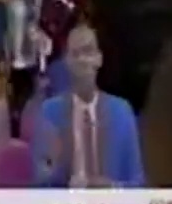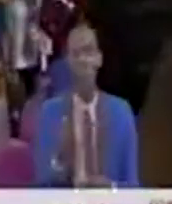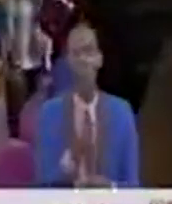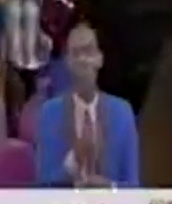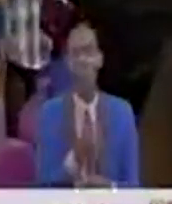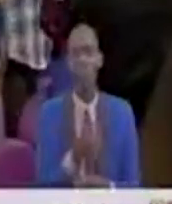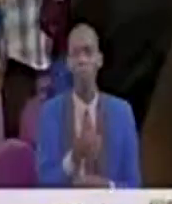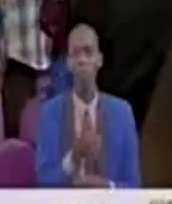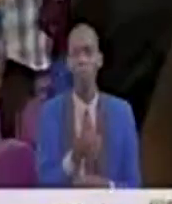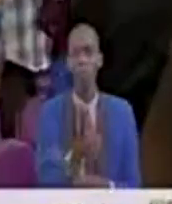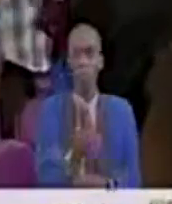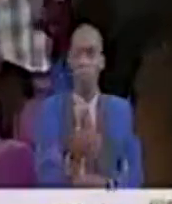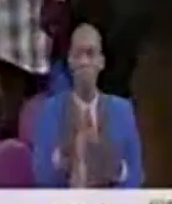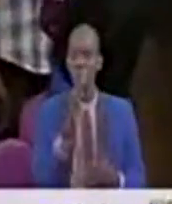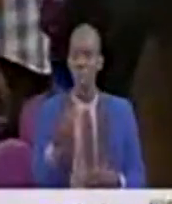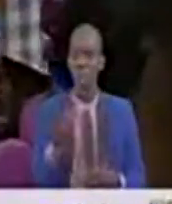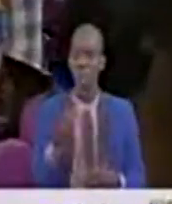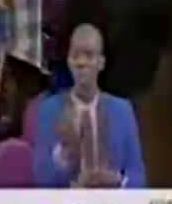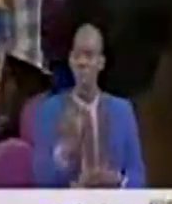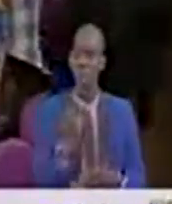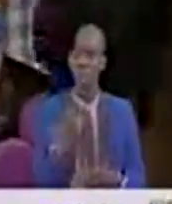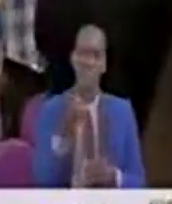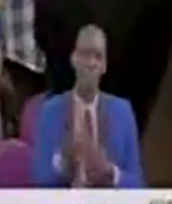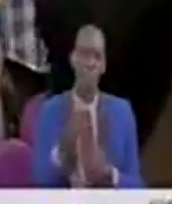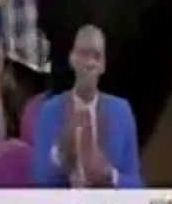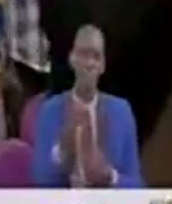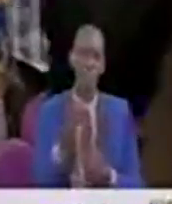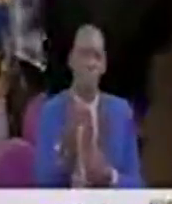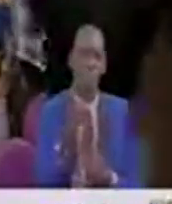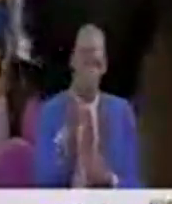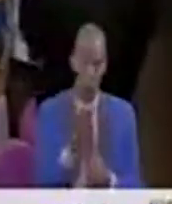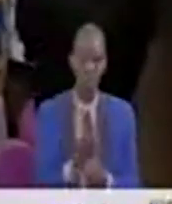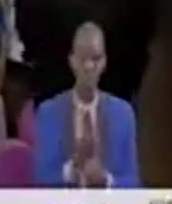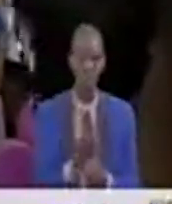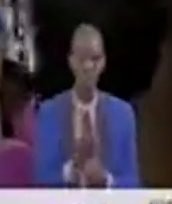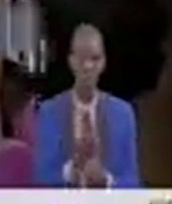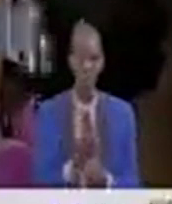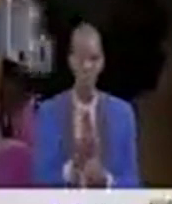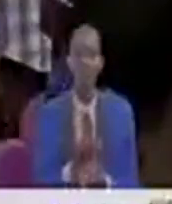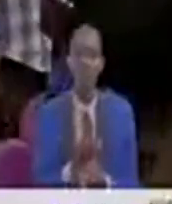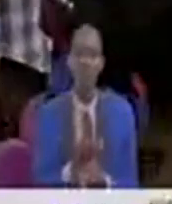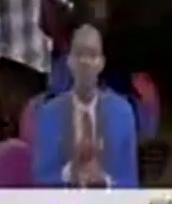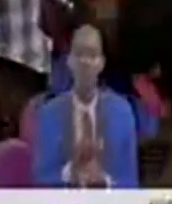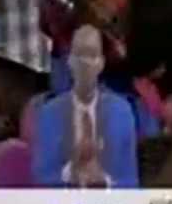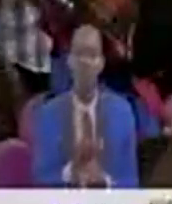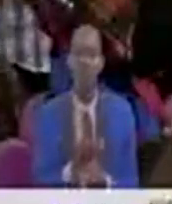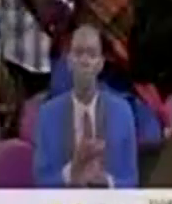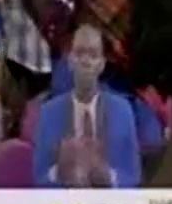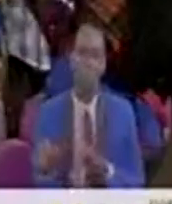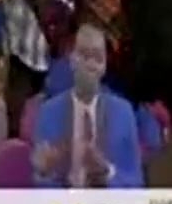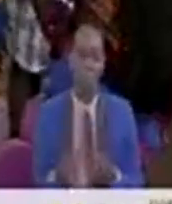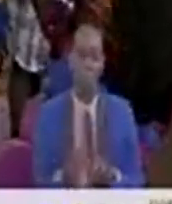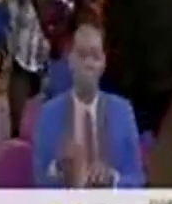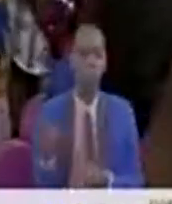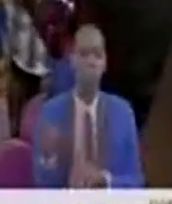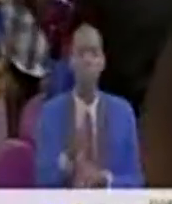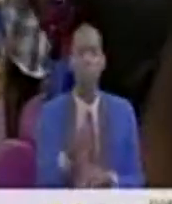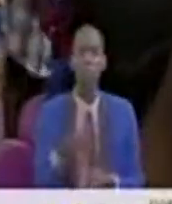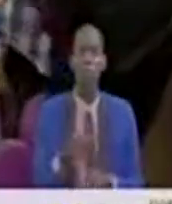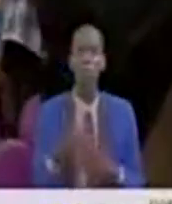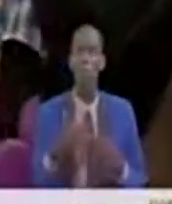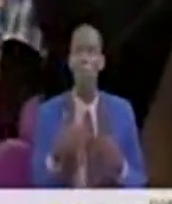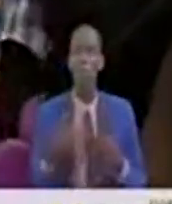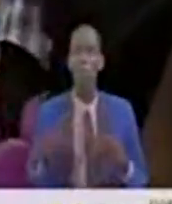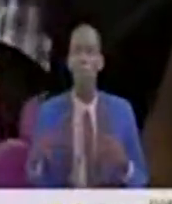whether ye be in the faith. you still have the same